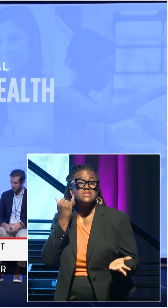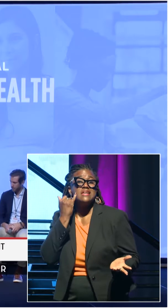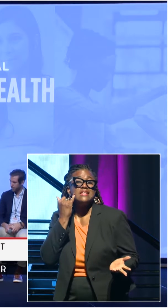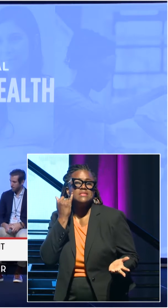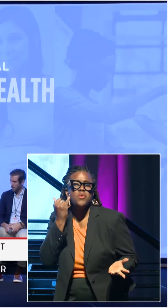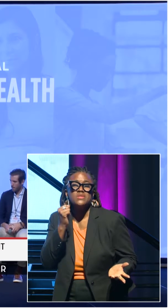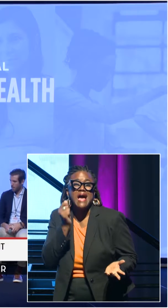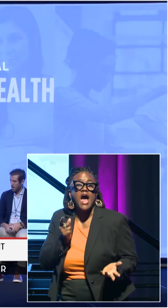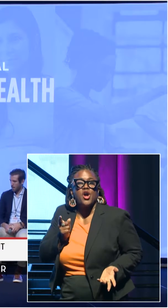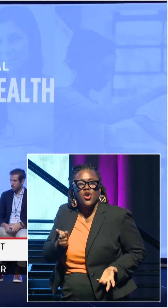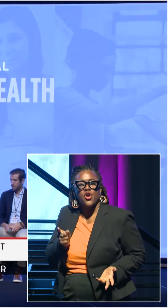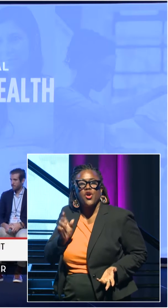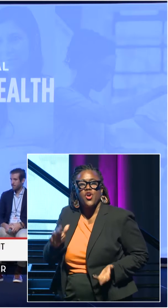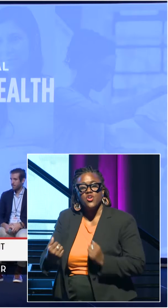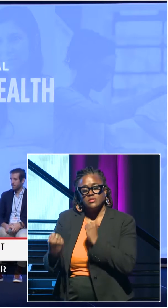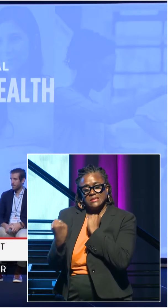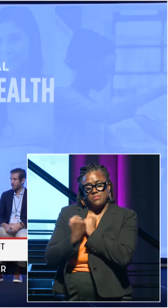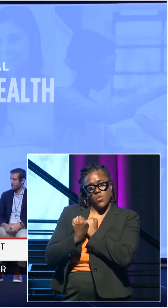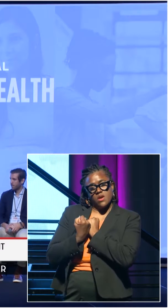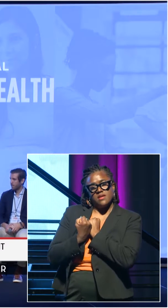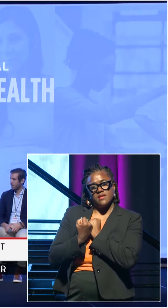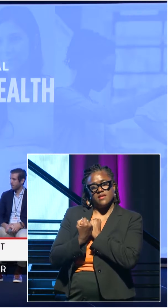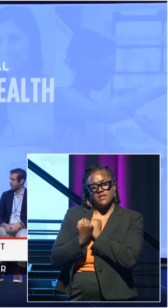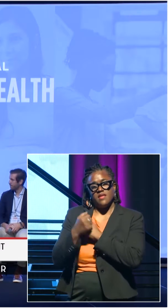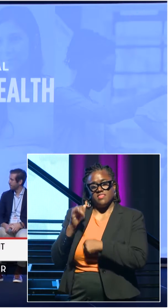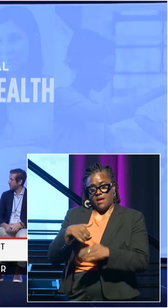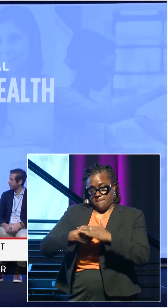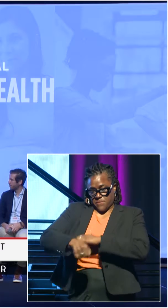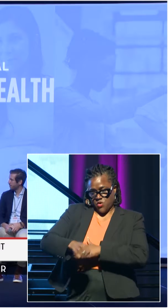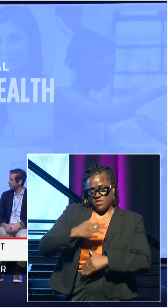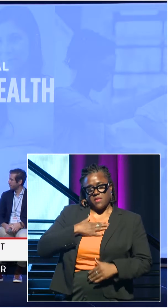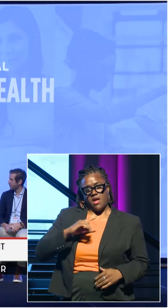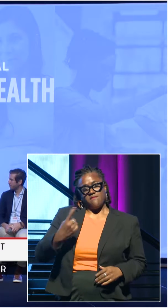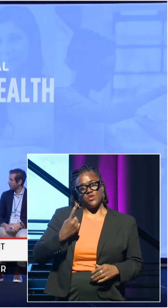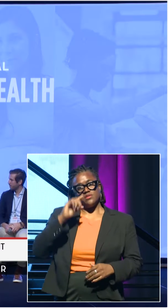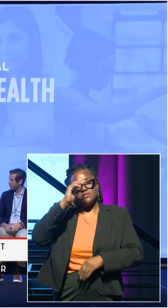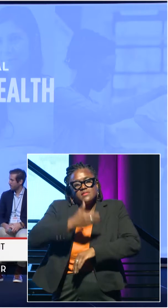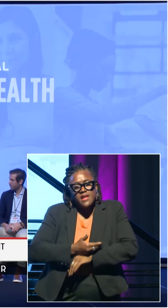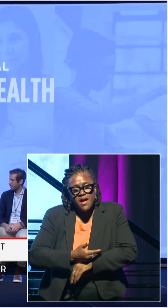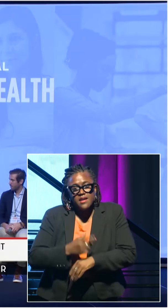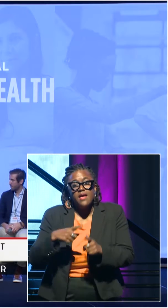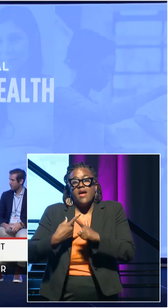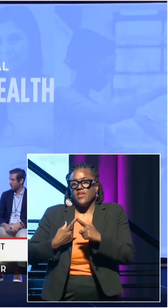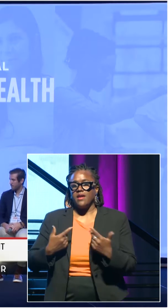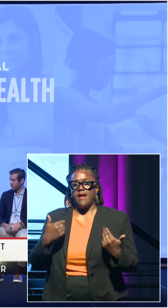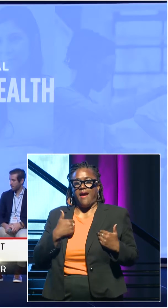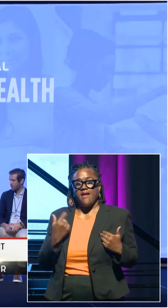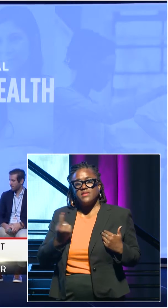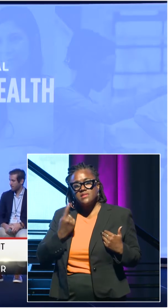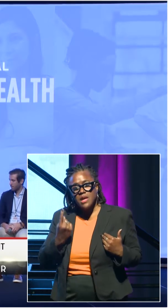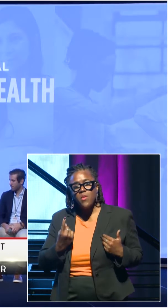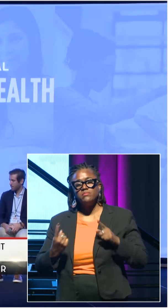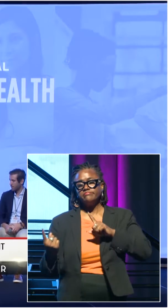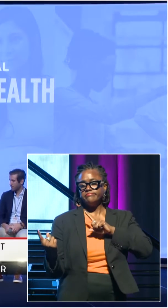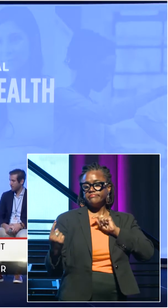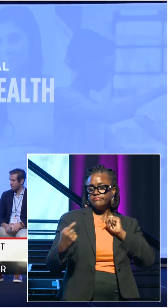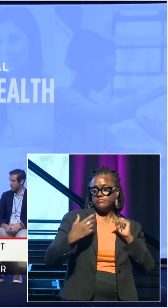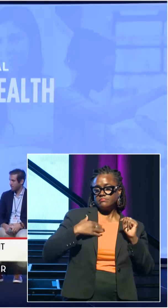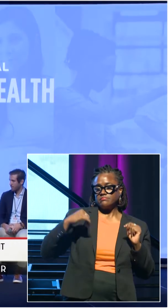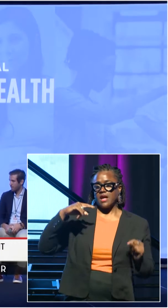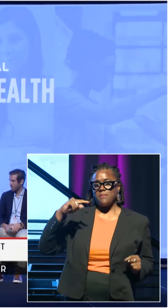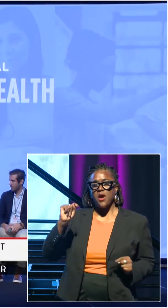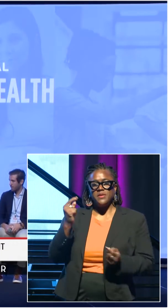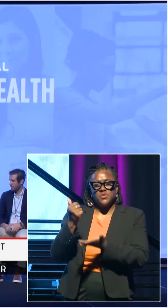for her and her support in the birth of my first son, and then having someone come to my apartment